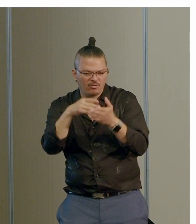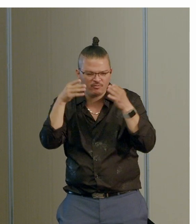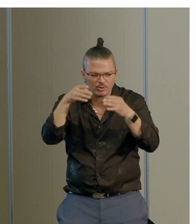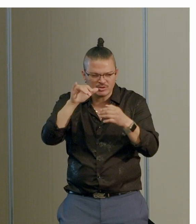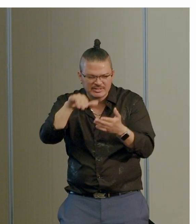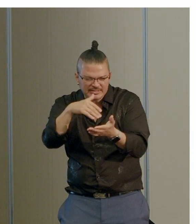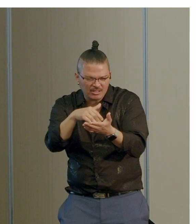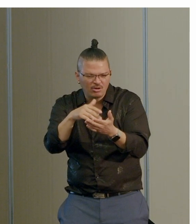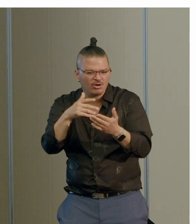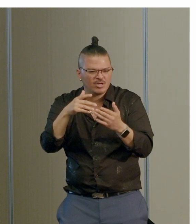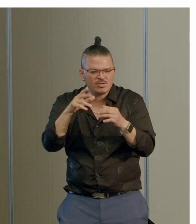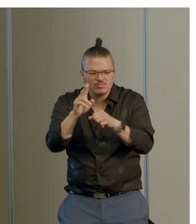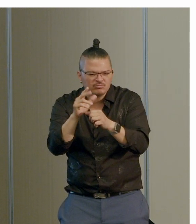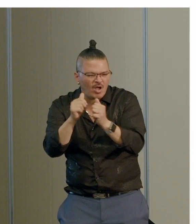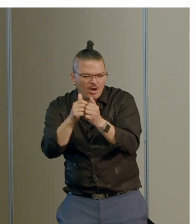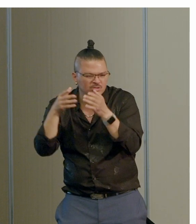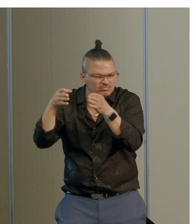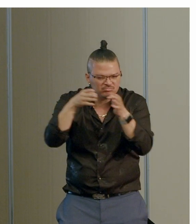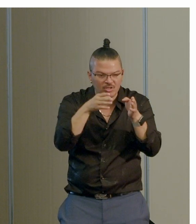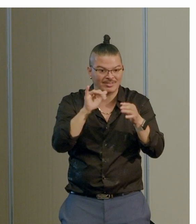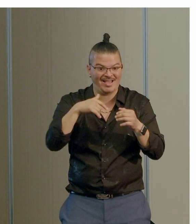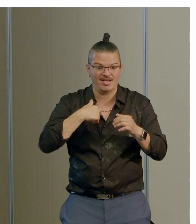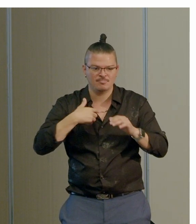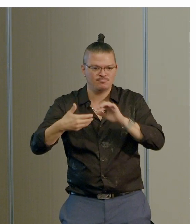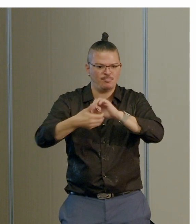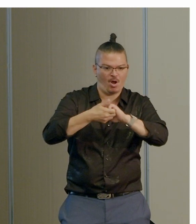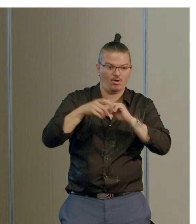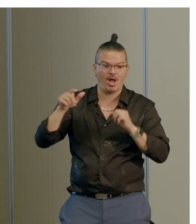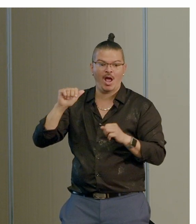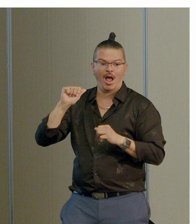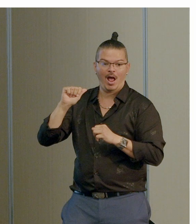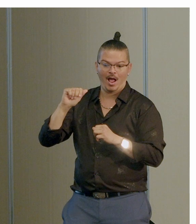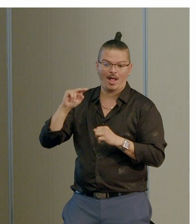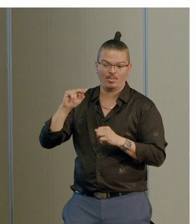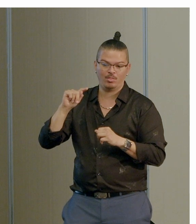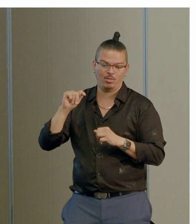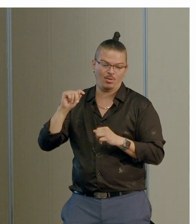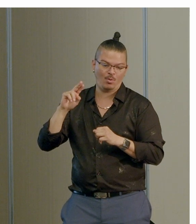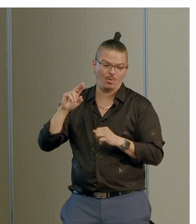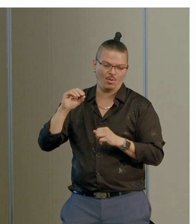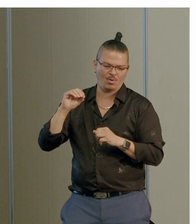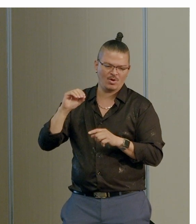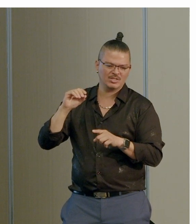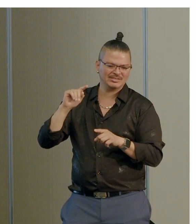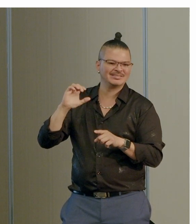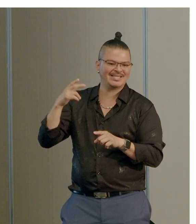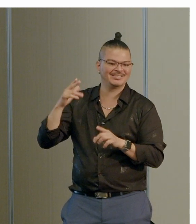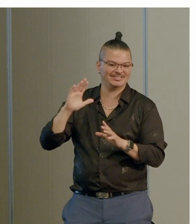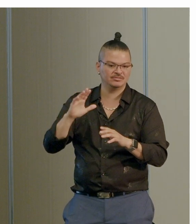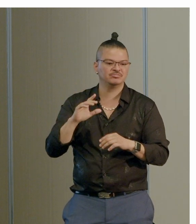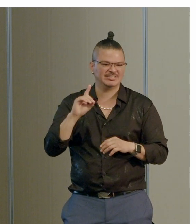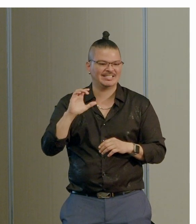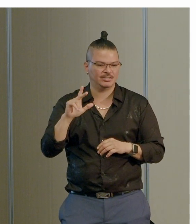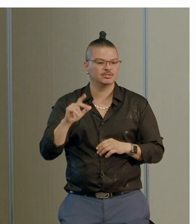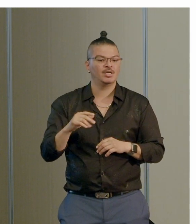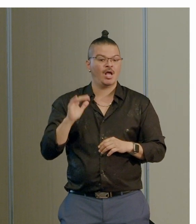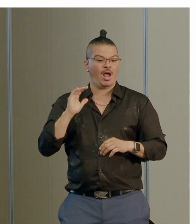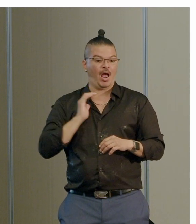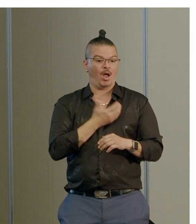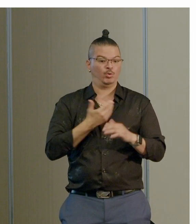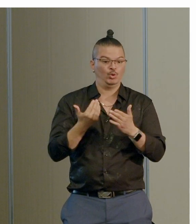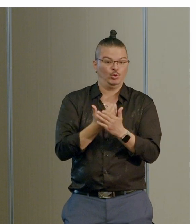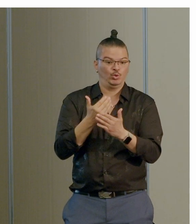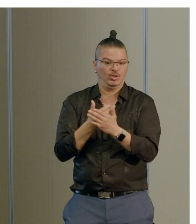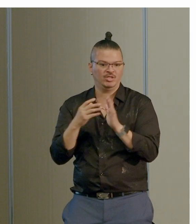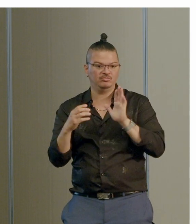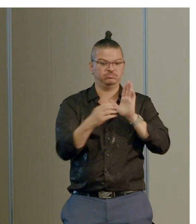actually partnered with Aeronautics for the redesign of our website recently. You'll notice our new logo. That is a product that came out of